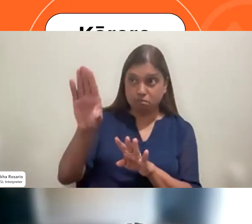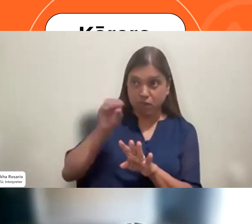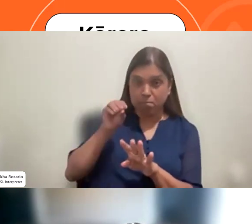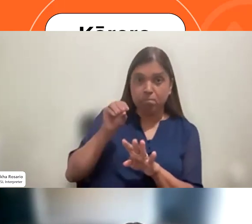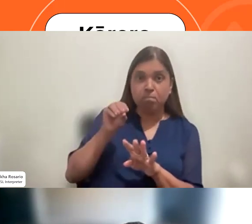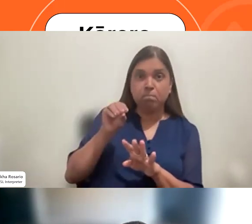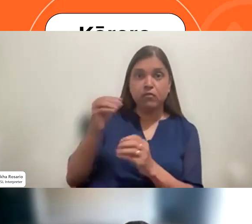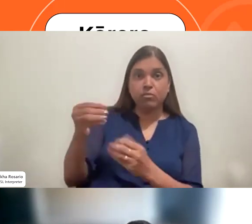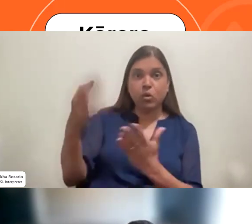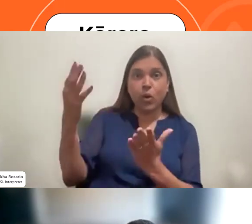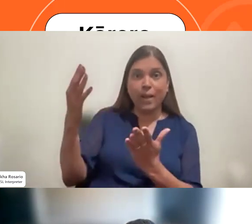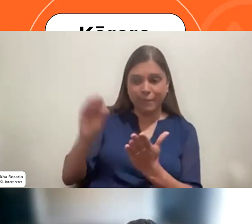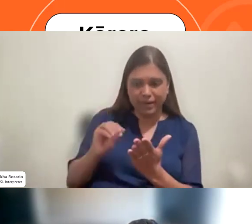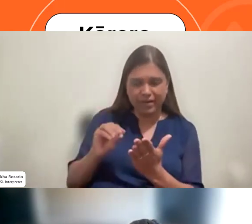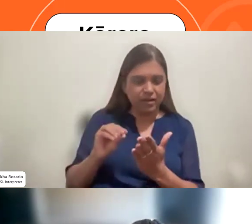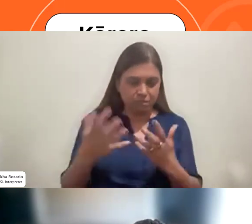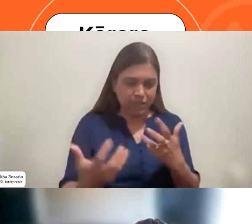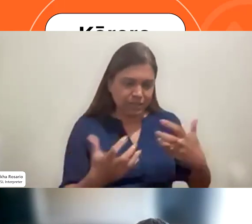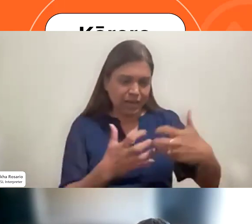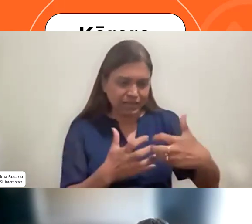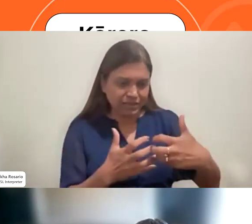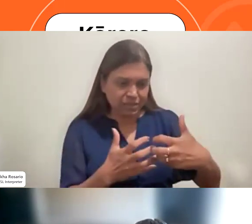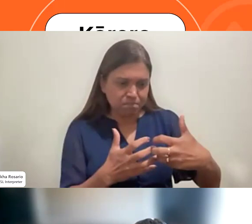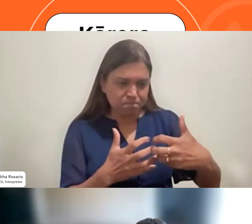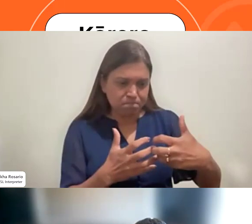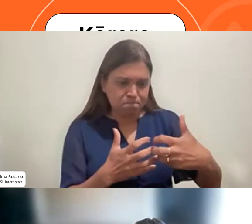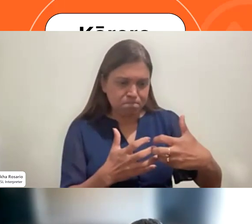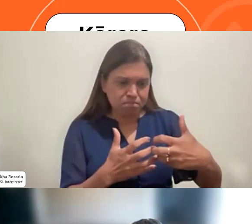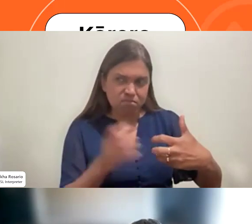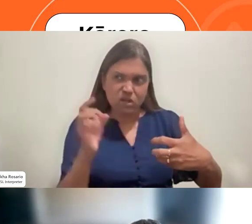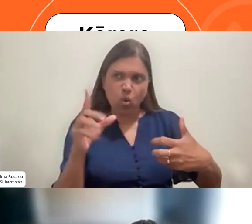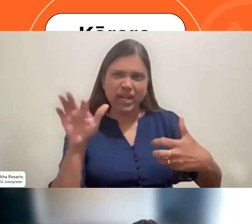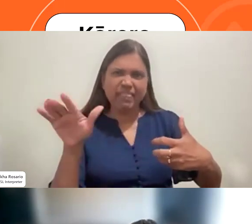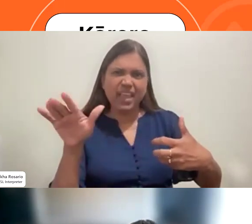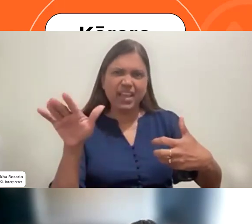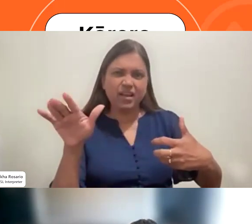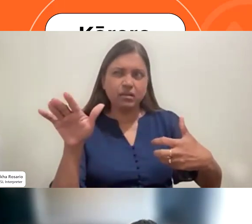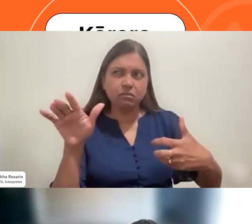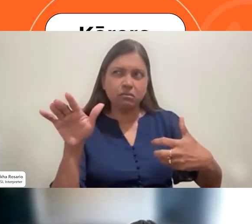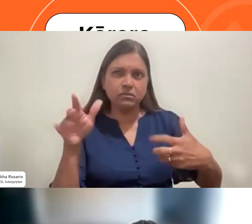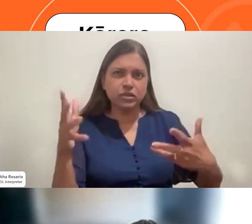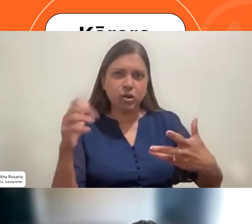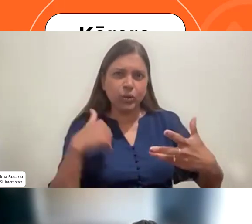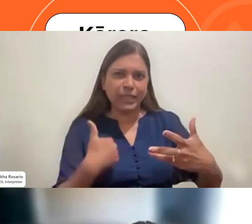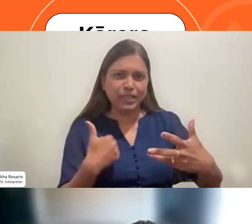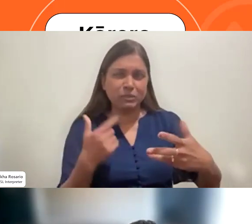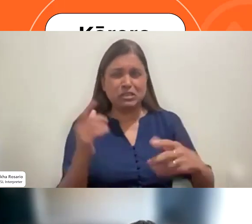thing when that thing is already an existing thing. It's a little bit hard to explain in a non-technical